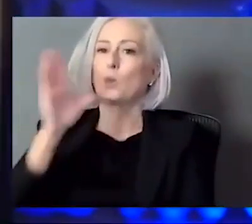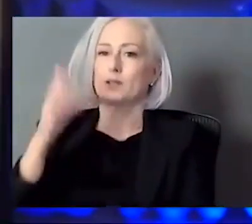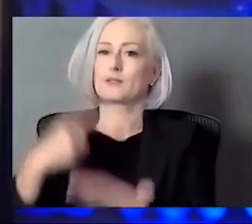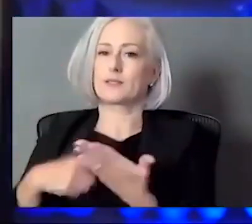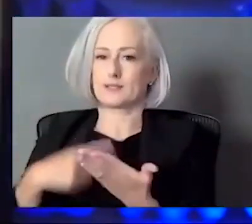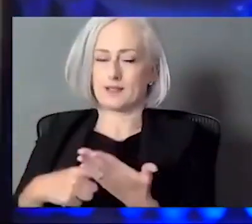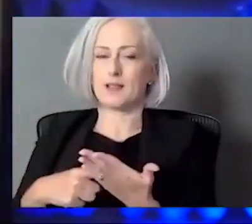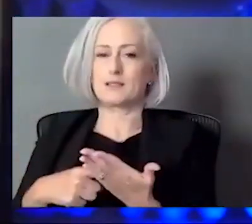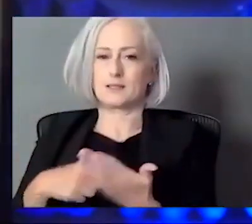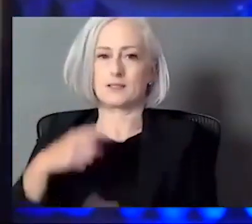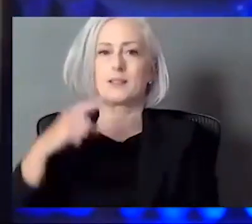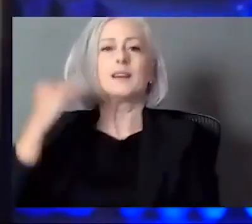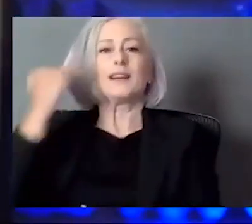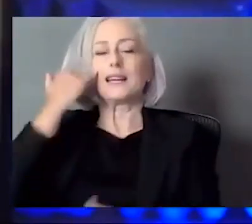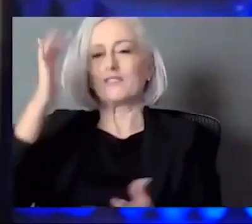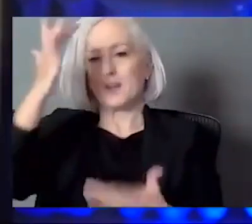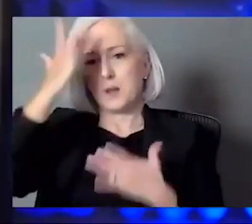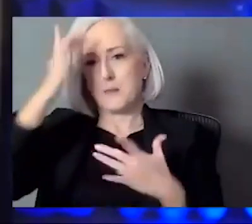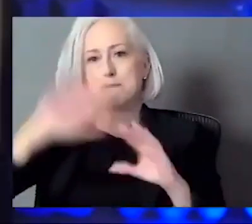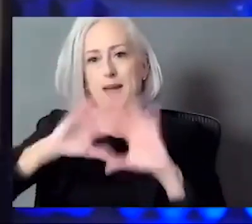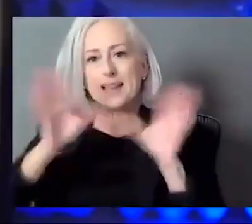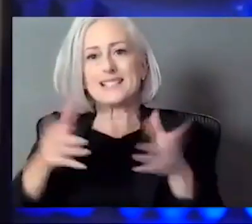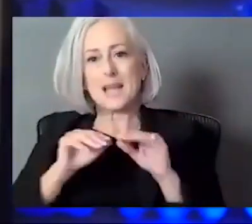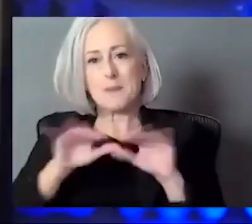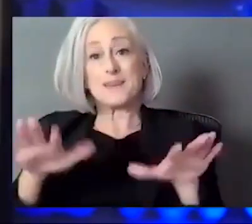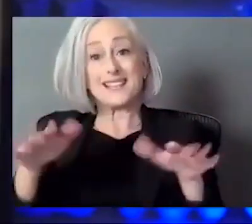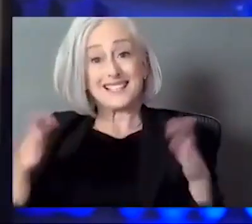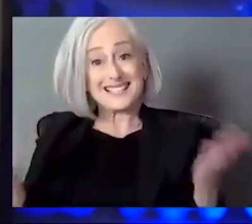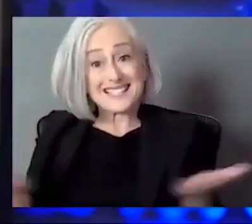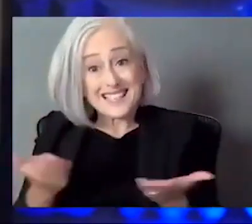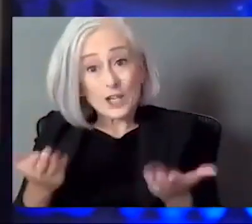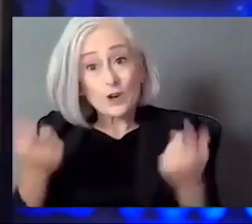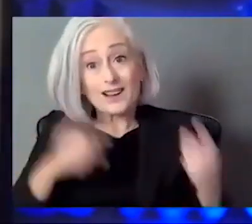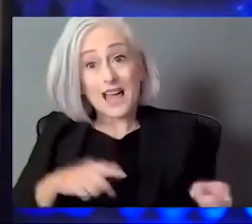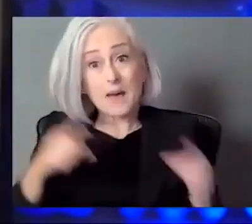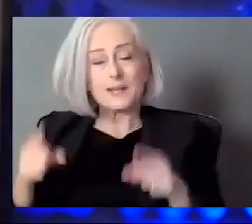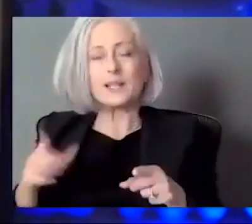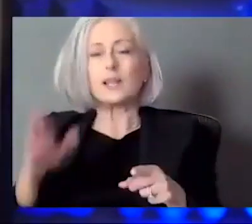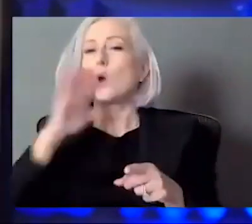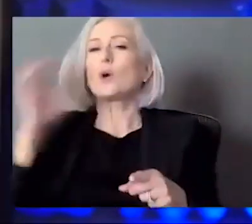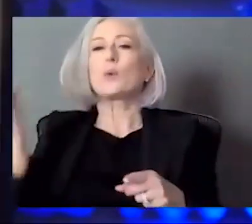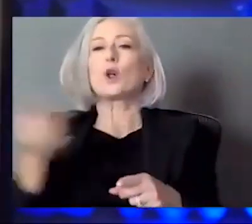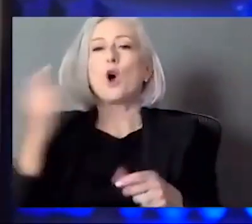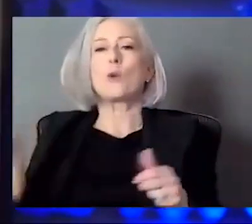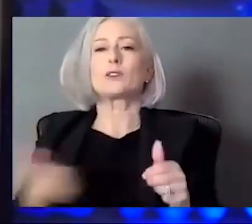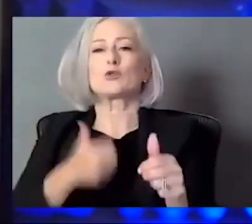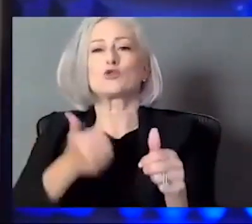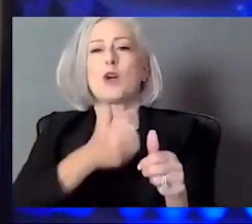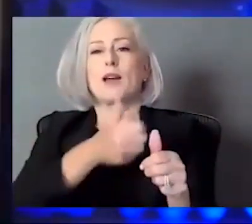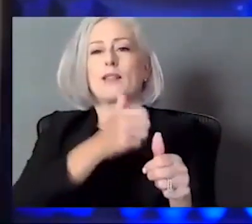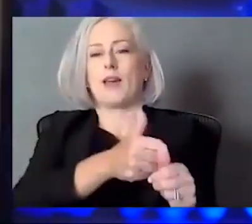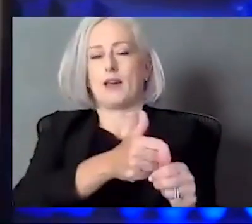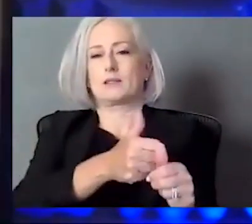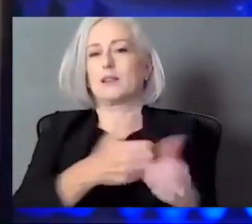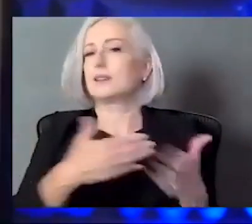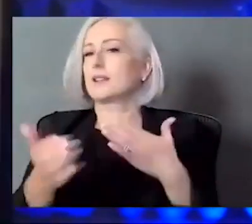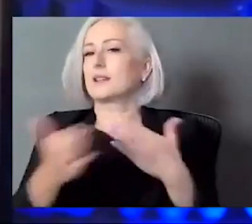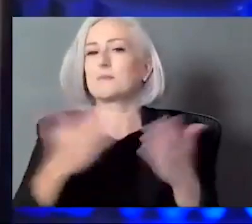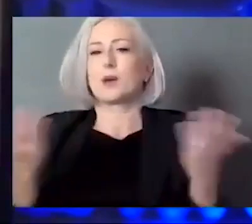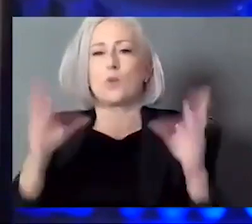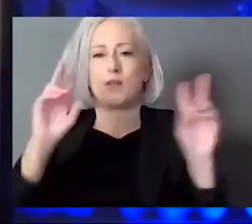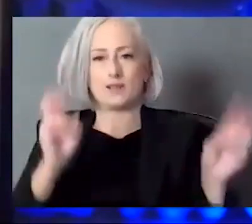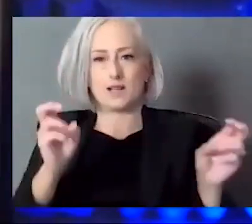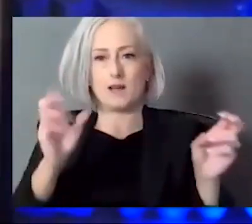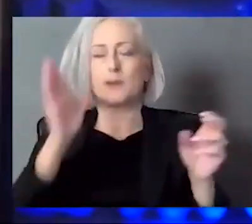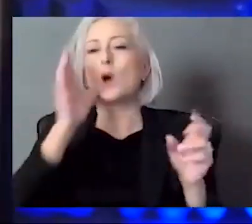is here, we will always be tracking the pandemic, and no matter what the topic is, we will answer those questions. So no